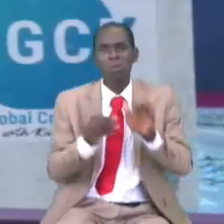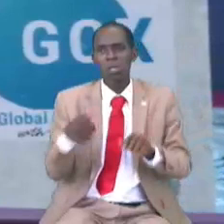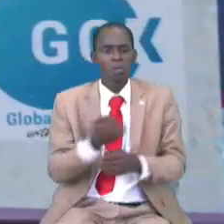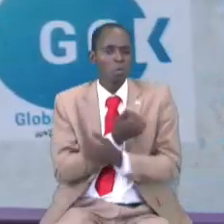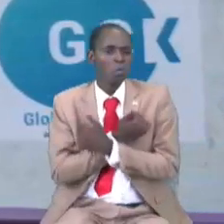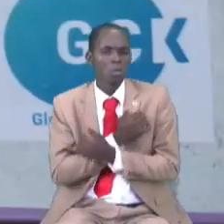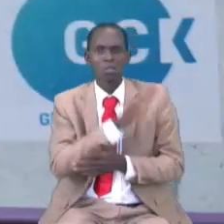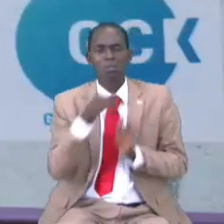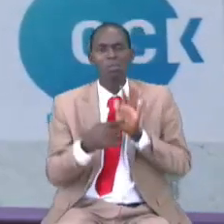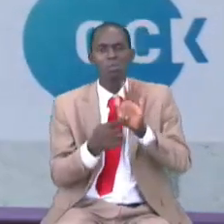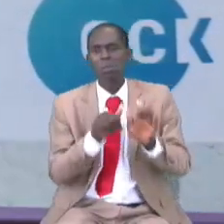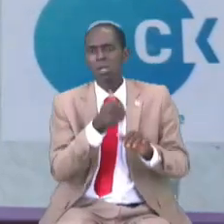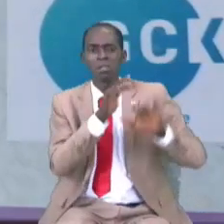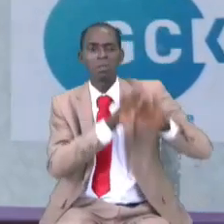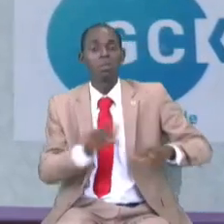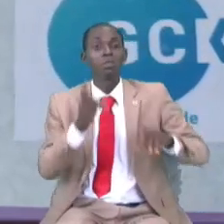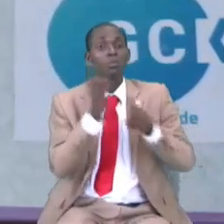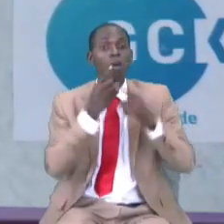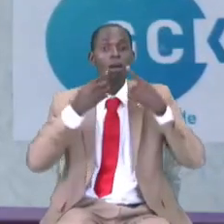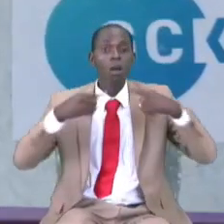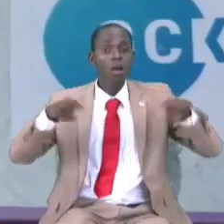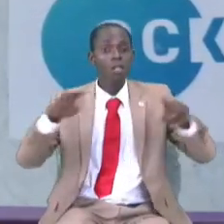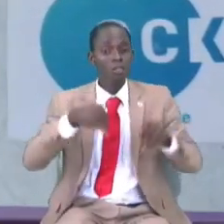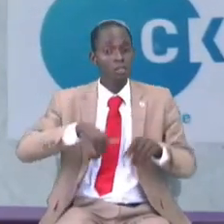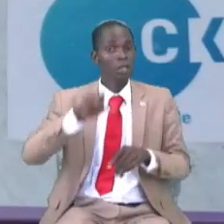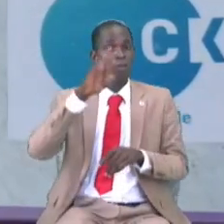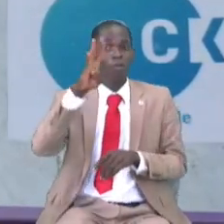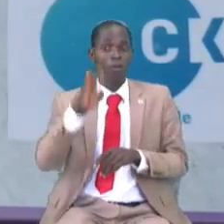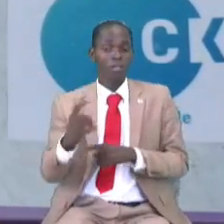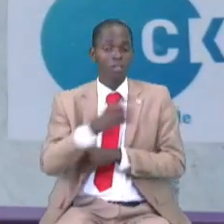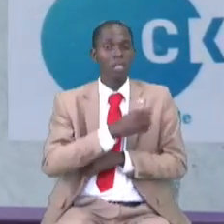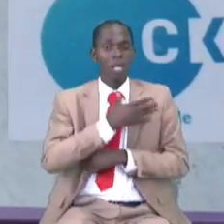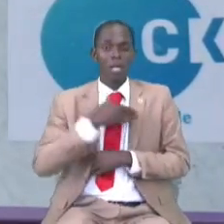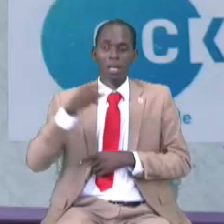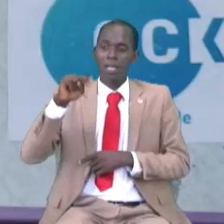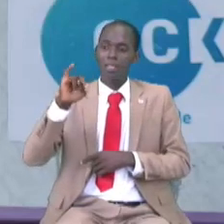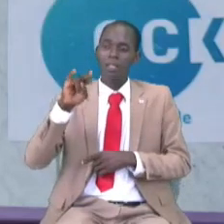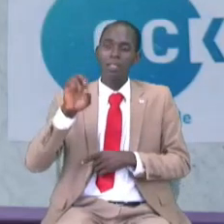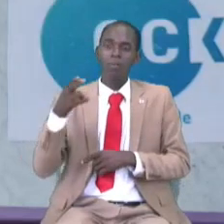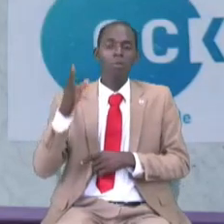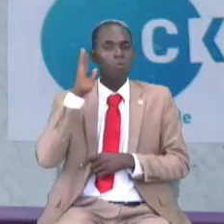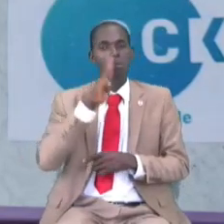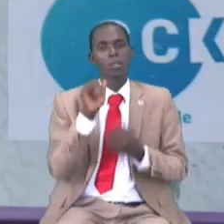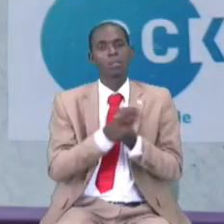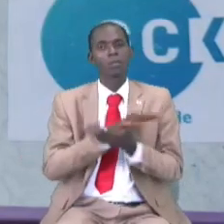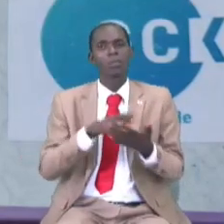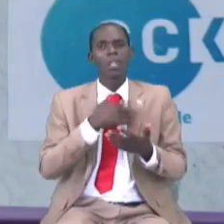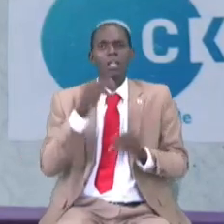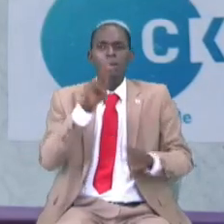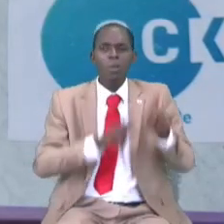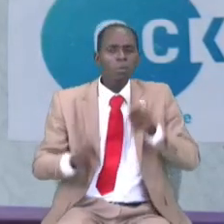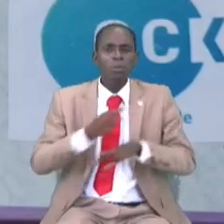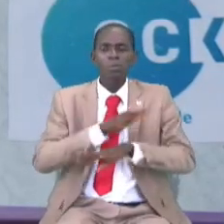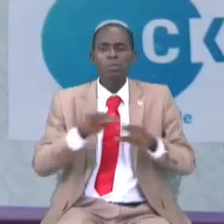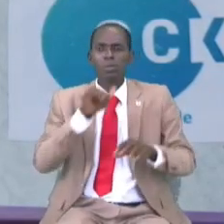and Nineveh shall be overthrown. And the people did not take offense at his style. The style of preaching,